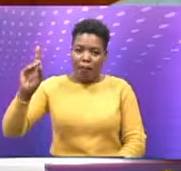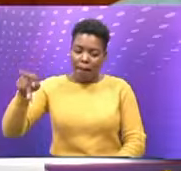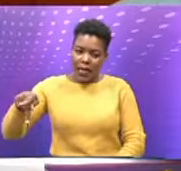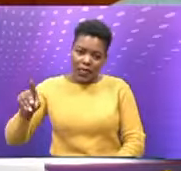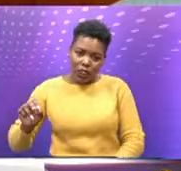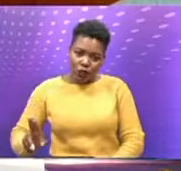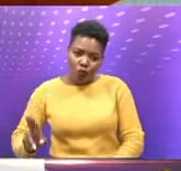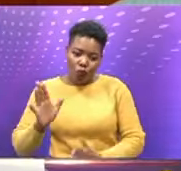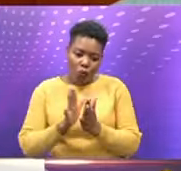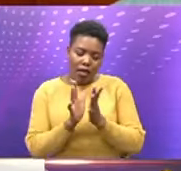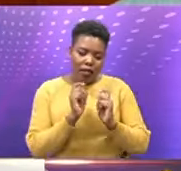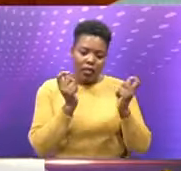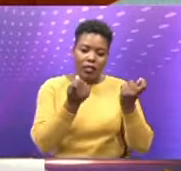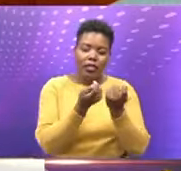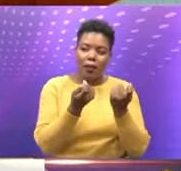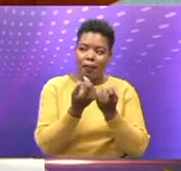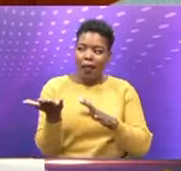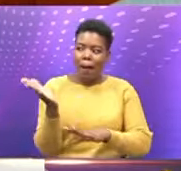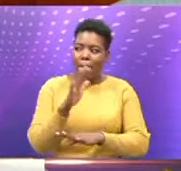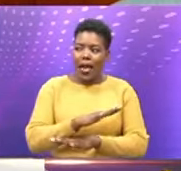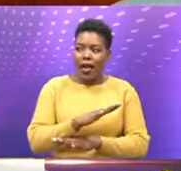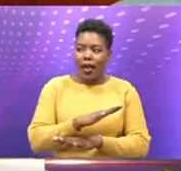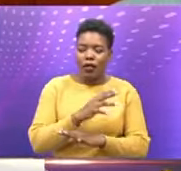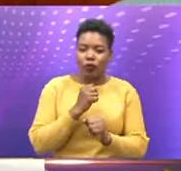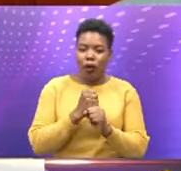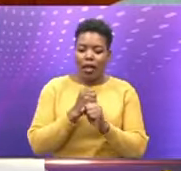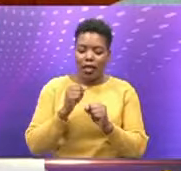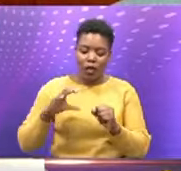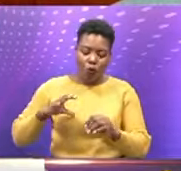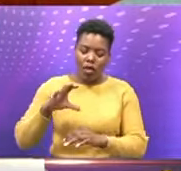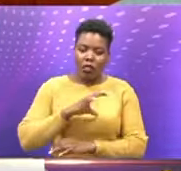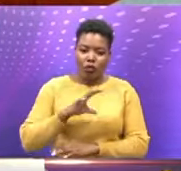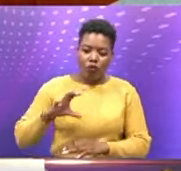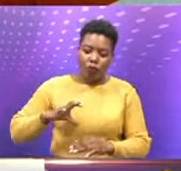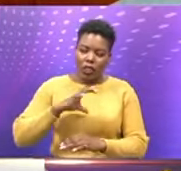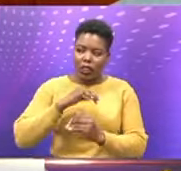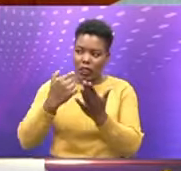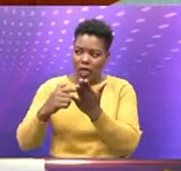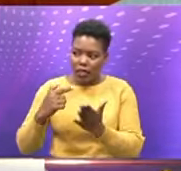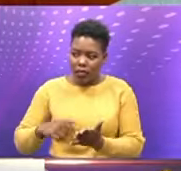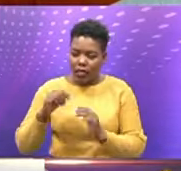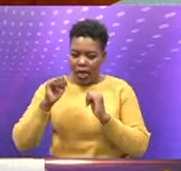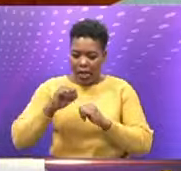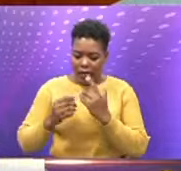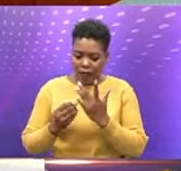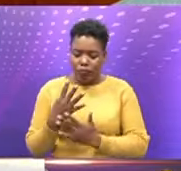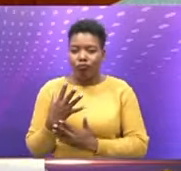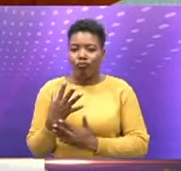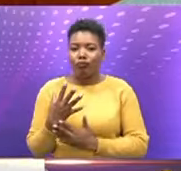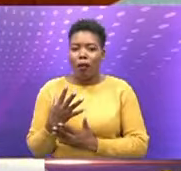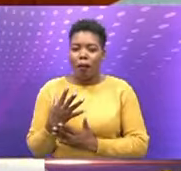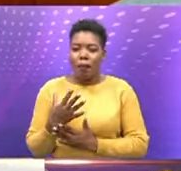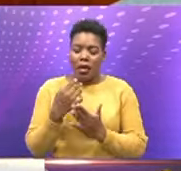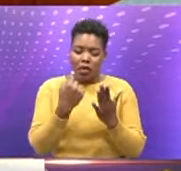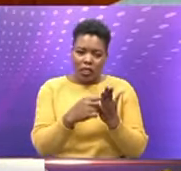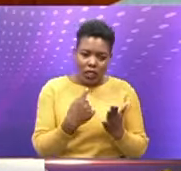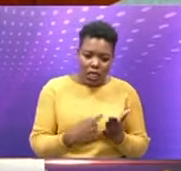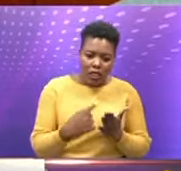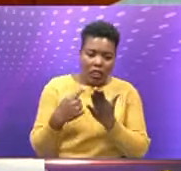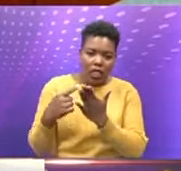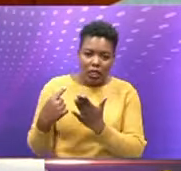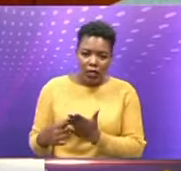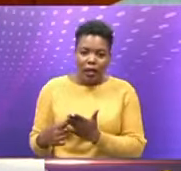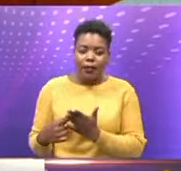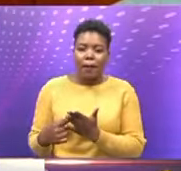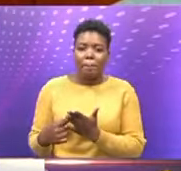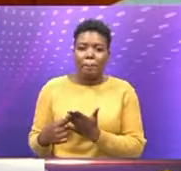and the team gets back to the whole of National Approach Committee, the committee that discussed and agreed on some matters to discuss the